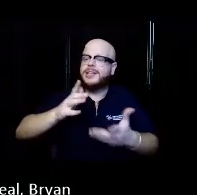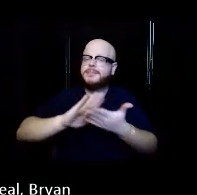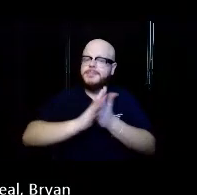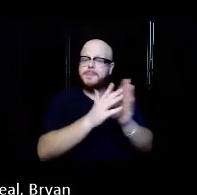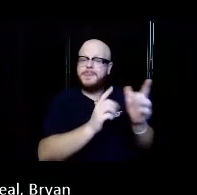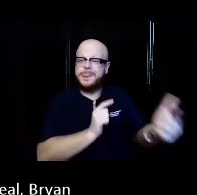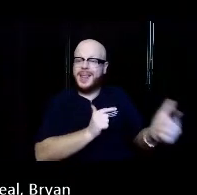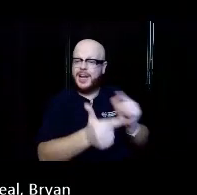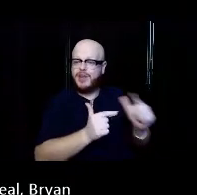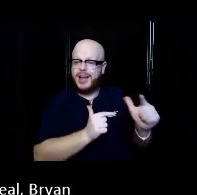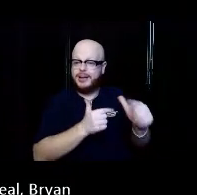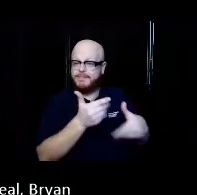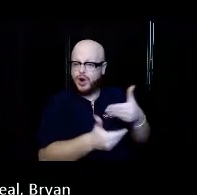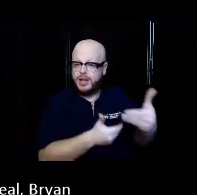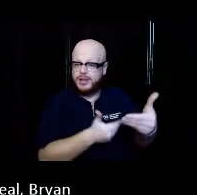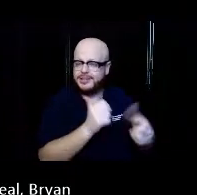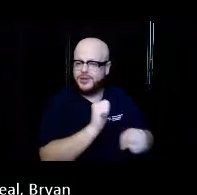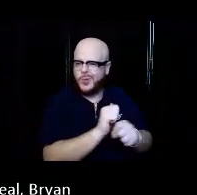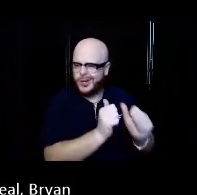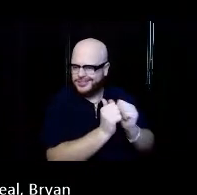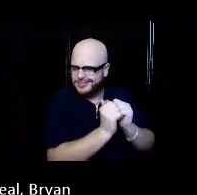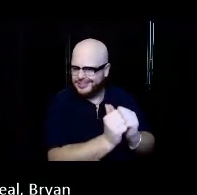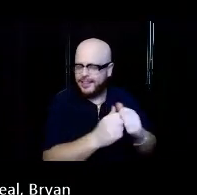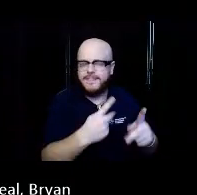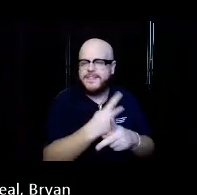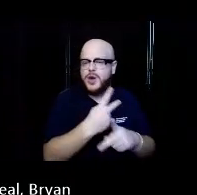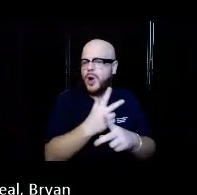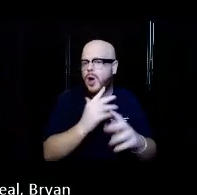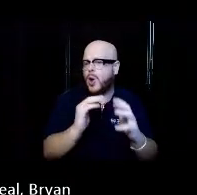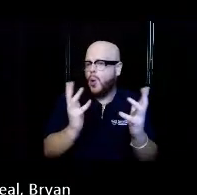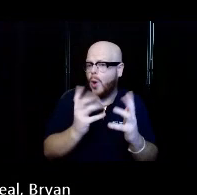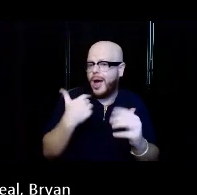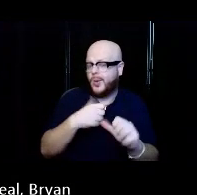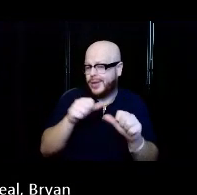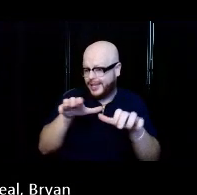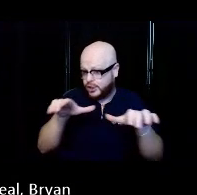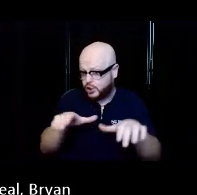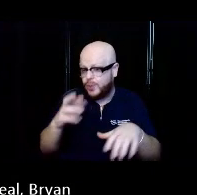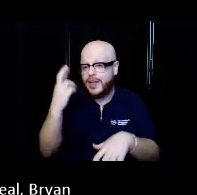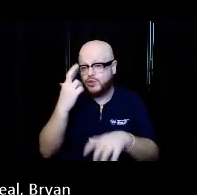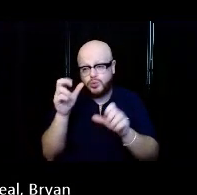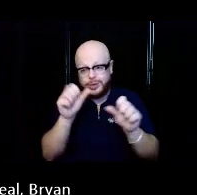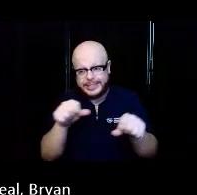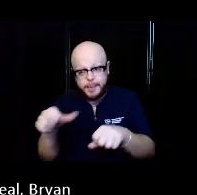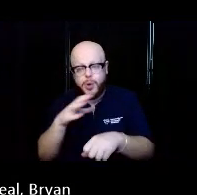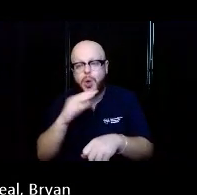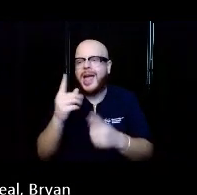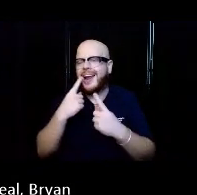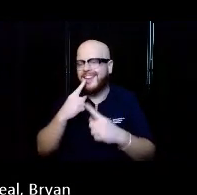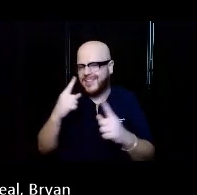with the individual to find out what can be implemented that is reasonable and effective.